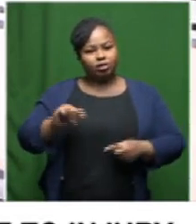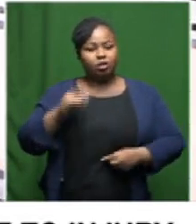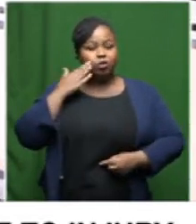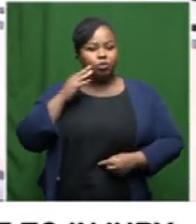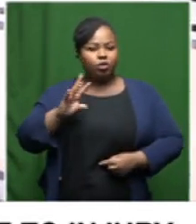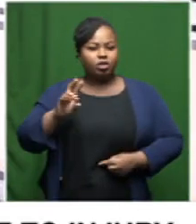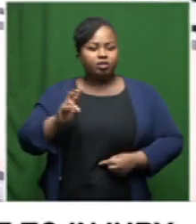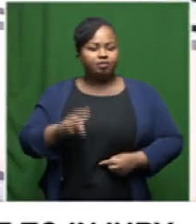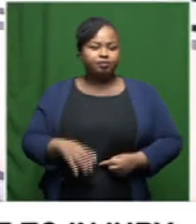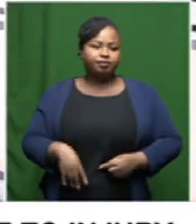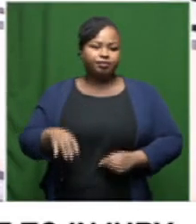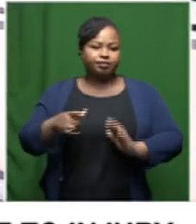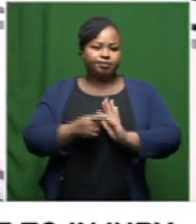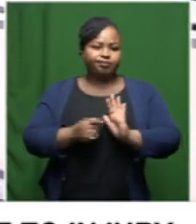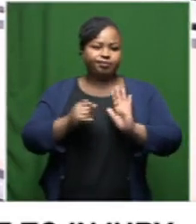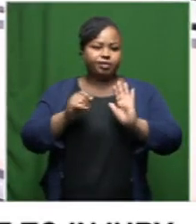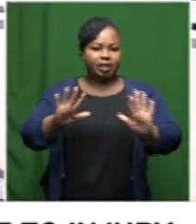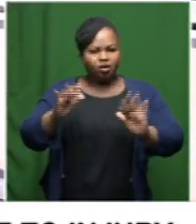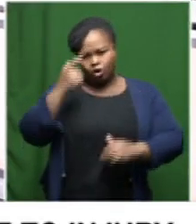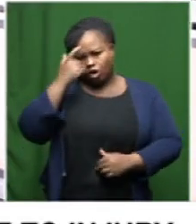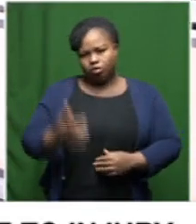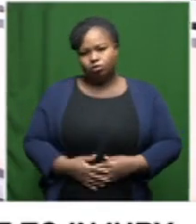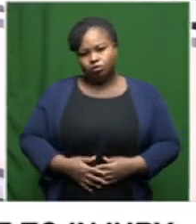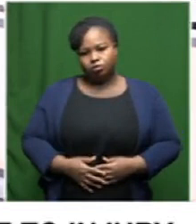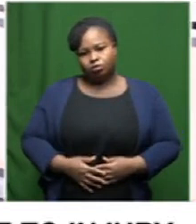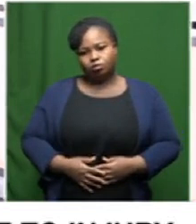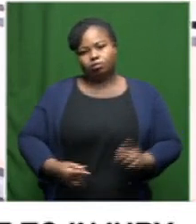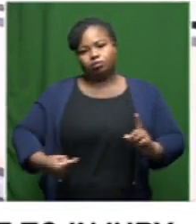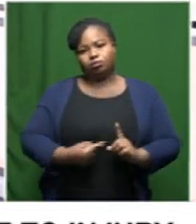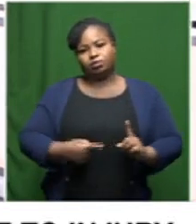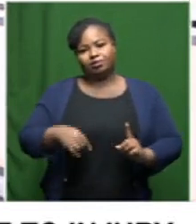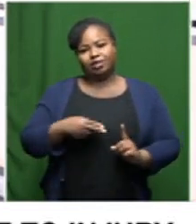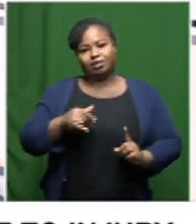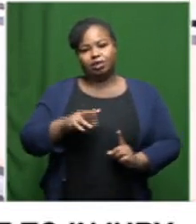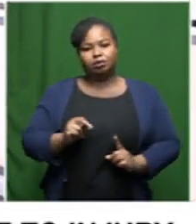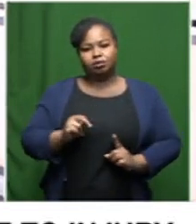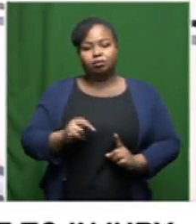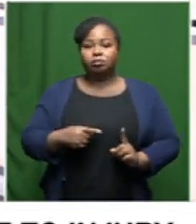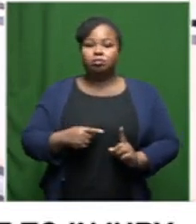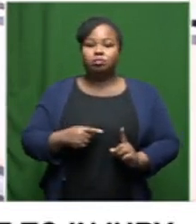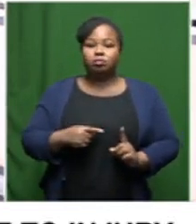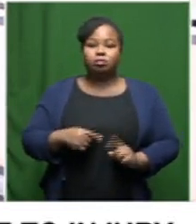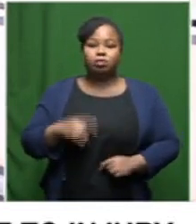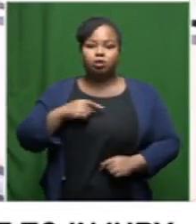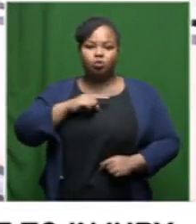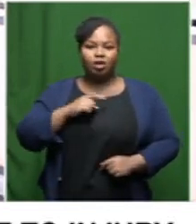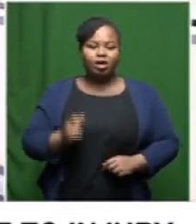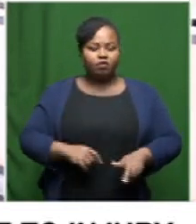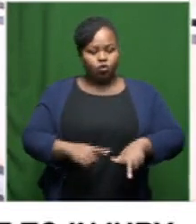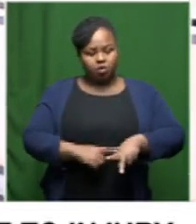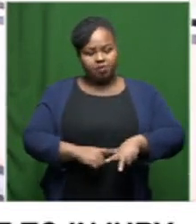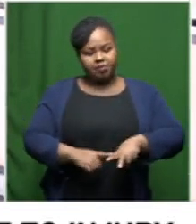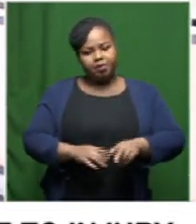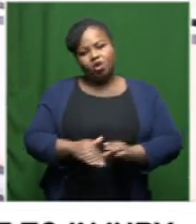on Thursday at 10 p.m. Kgatlana's absence will undoubtedly be felt as she ruptured her left Achilles